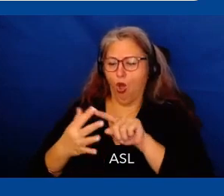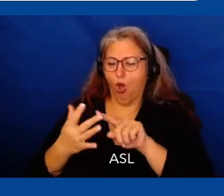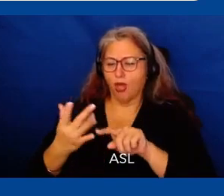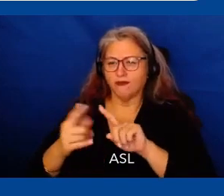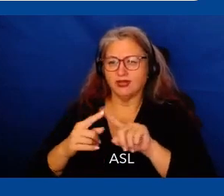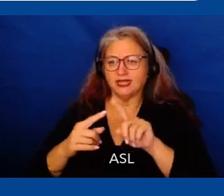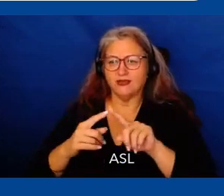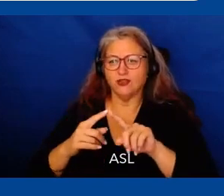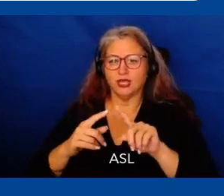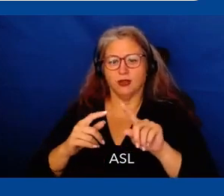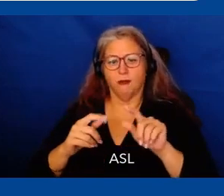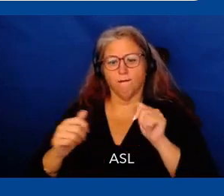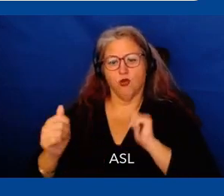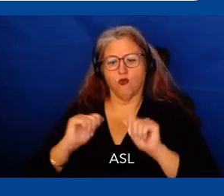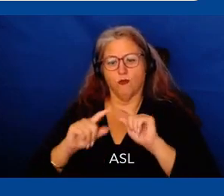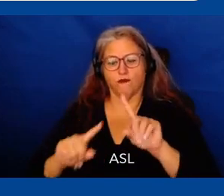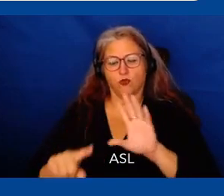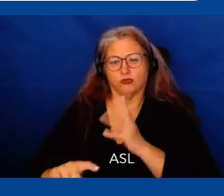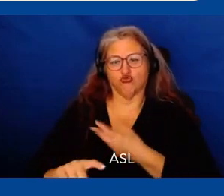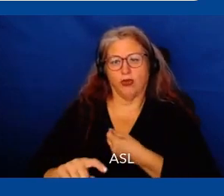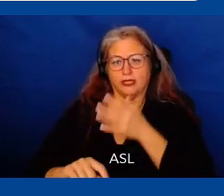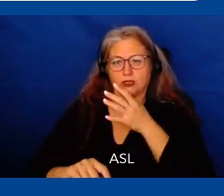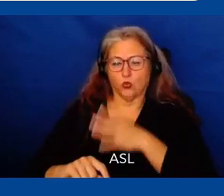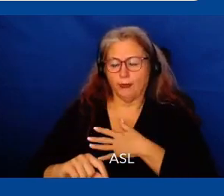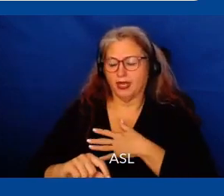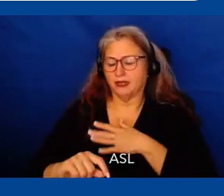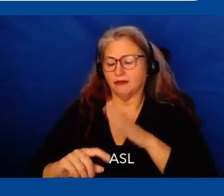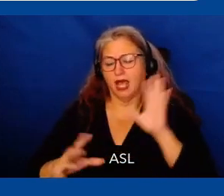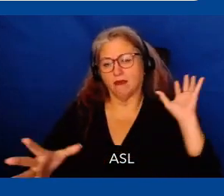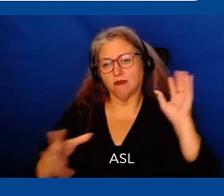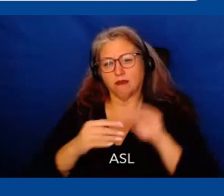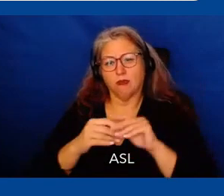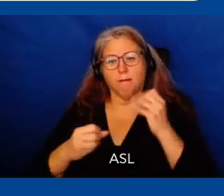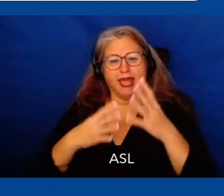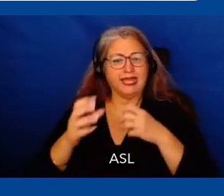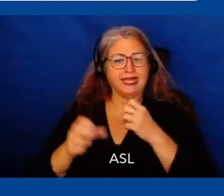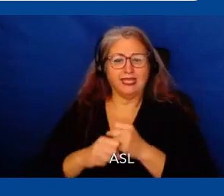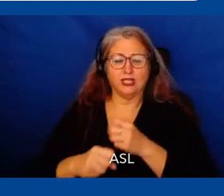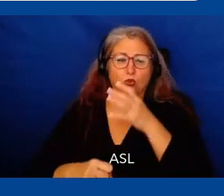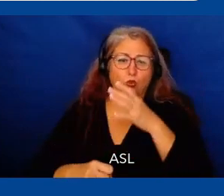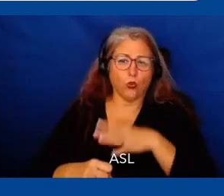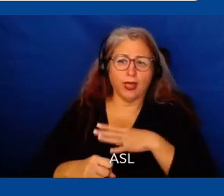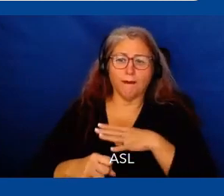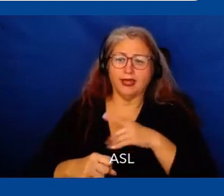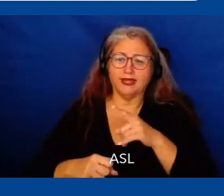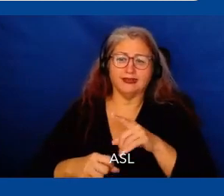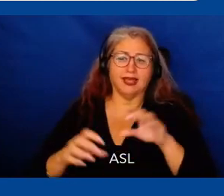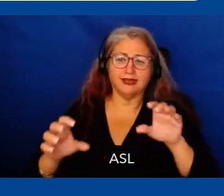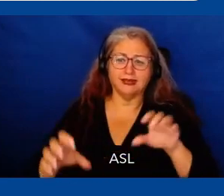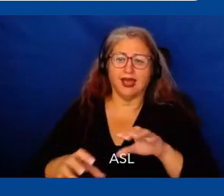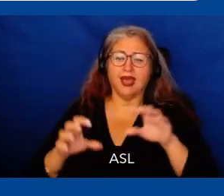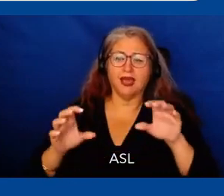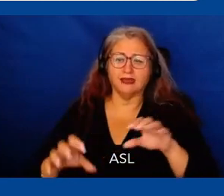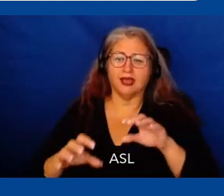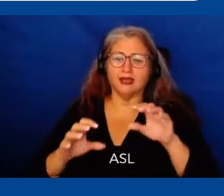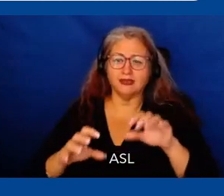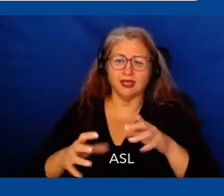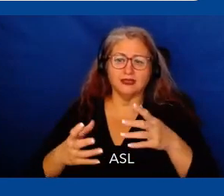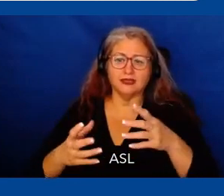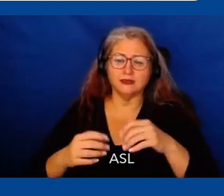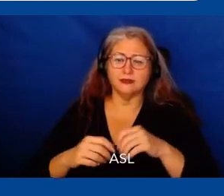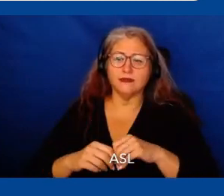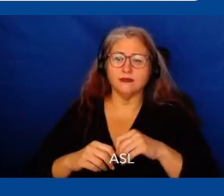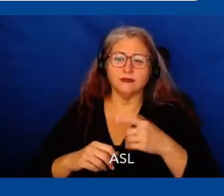these trans women that for years have done Liza Minnelli's songs. So